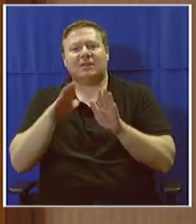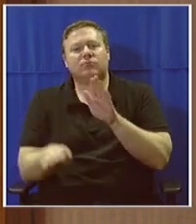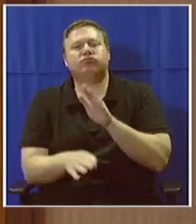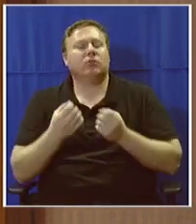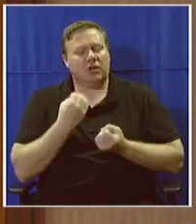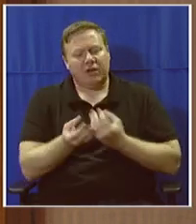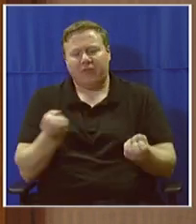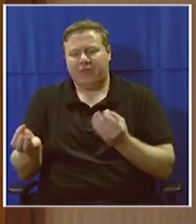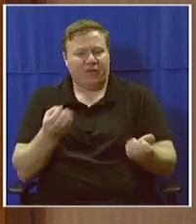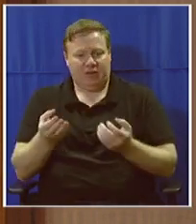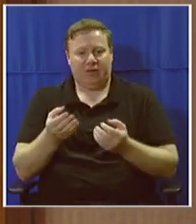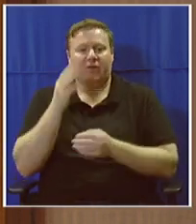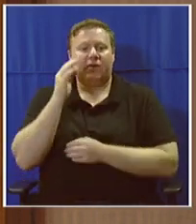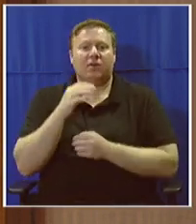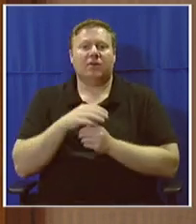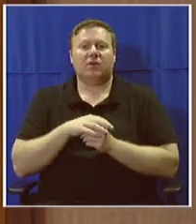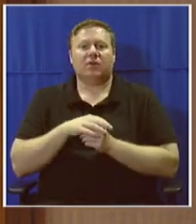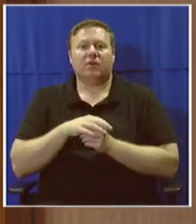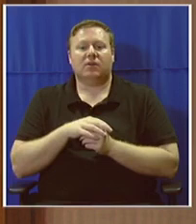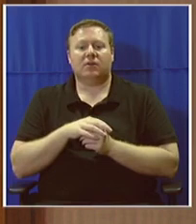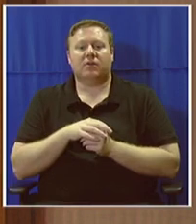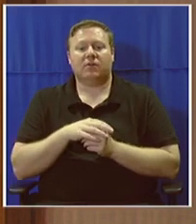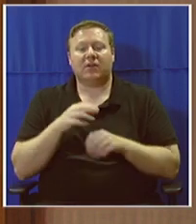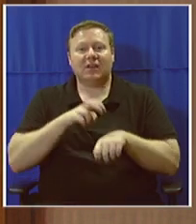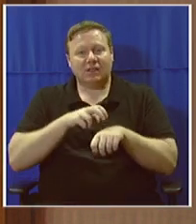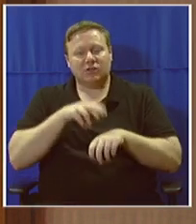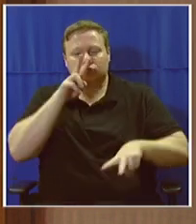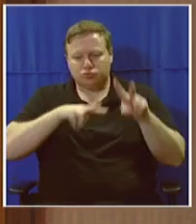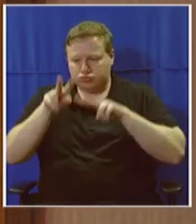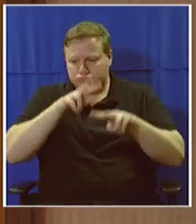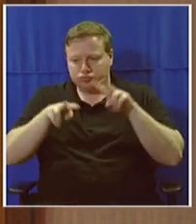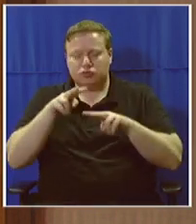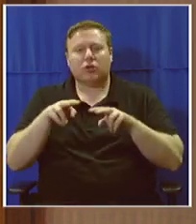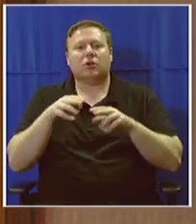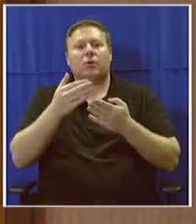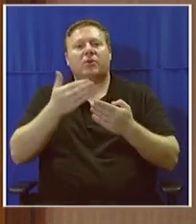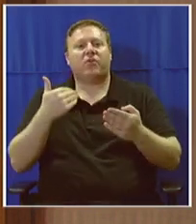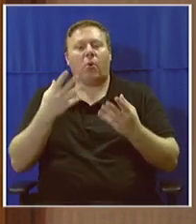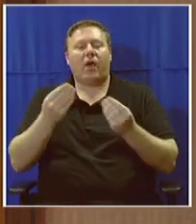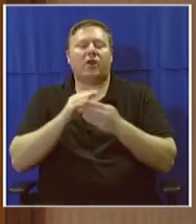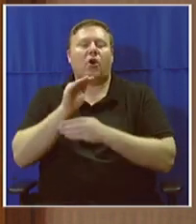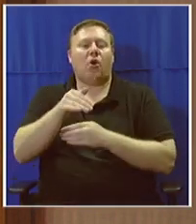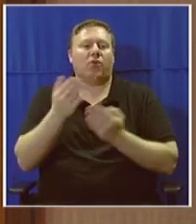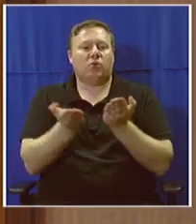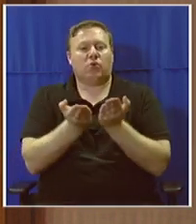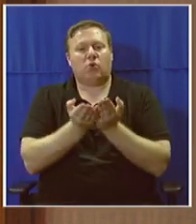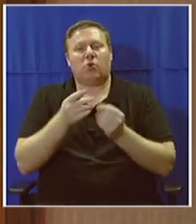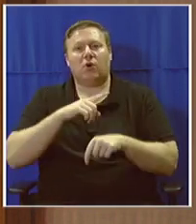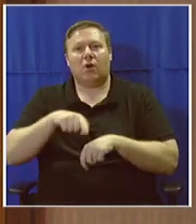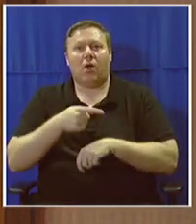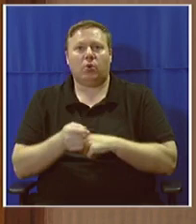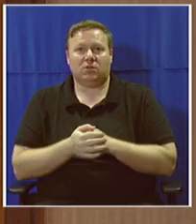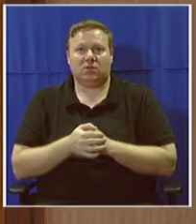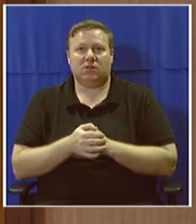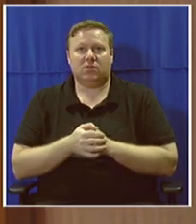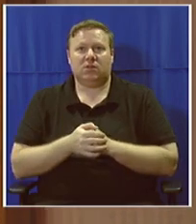notes that these shops must be monitored, especially before and after school hours. Further notes that the shops found selling cigarettes